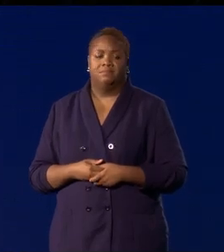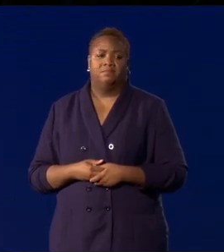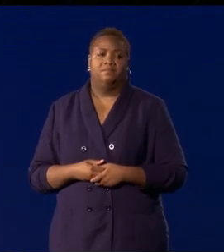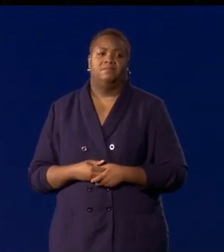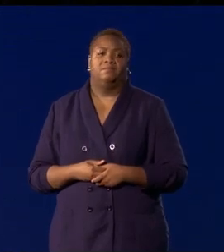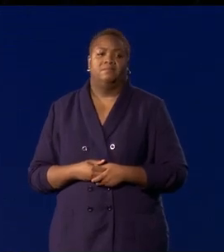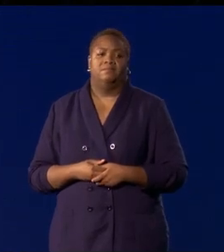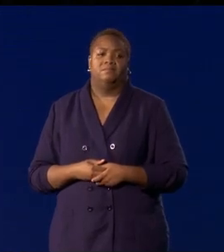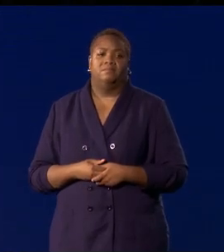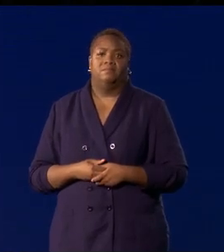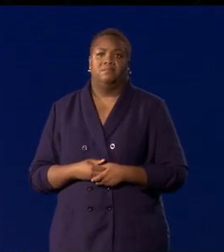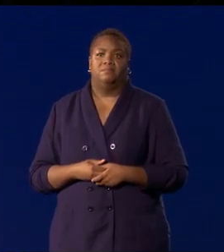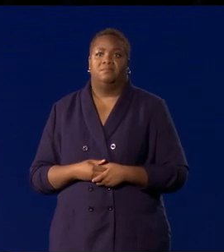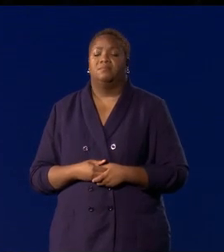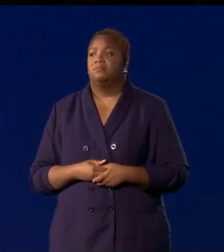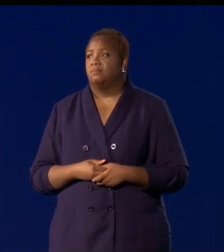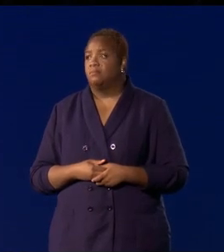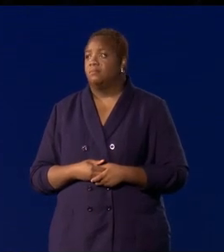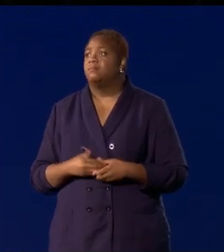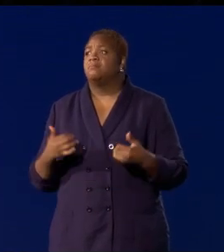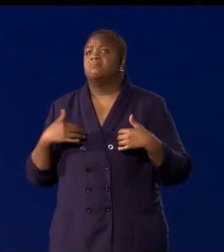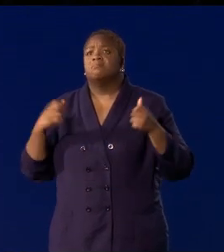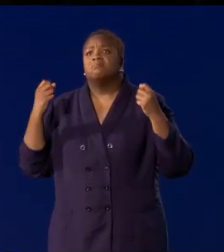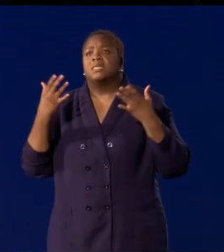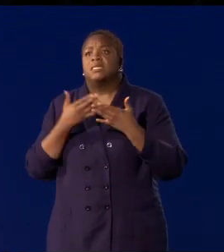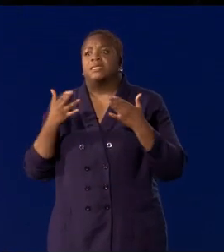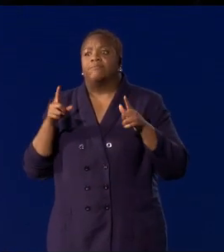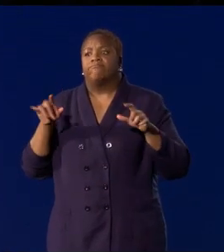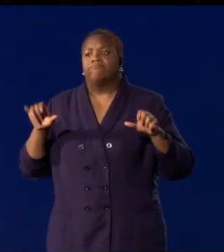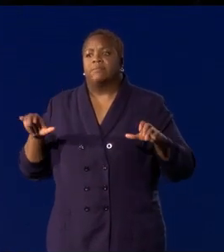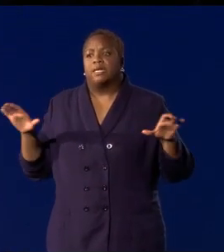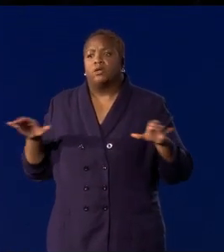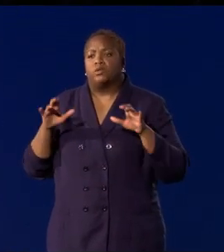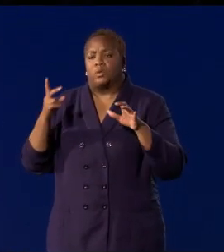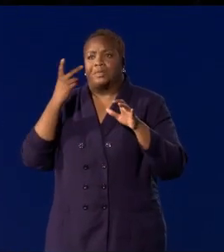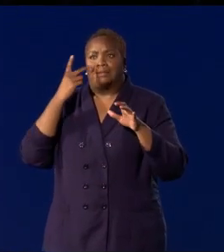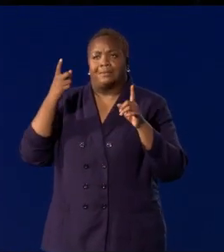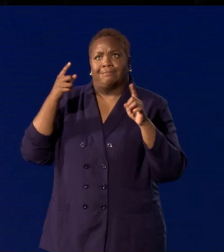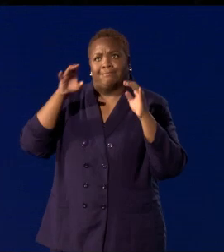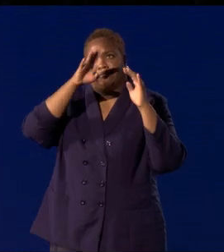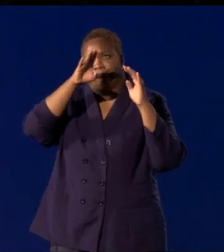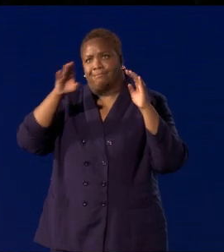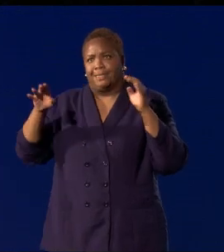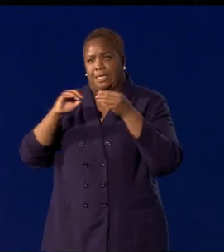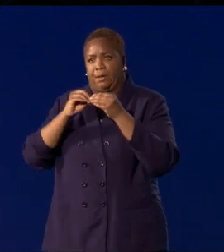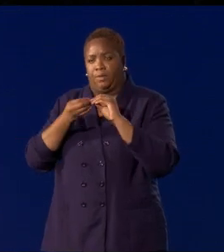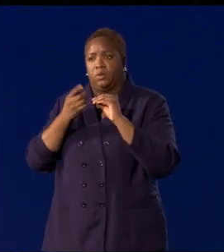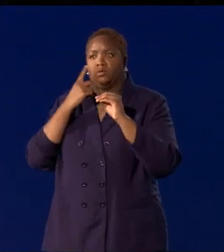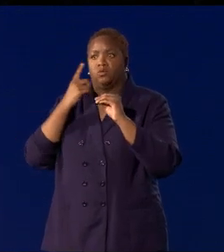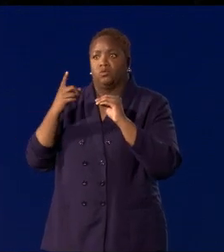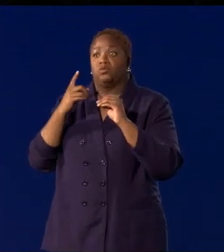Now, there are a whole bunch of things that you can do as these trends play out to attract